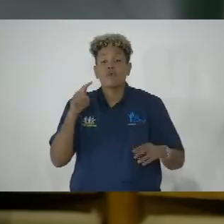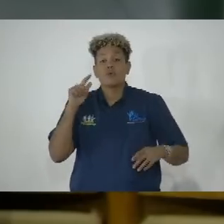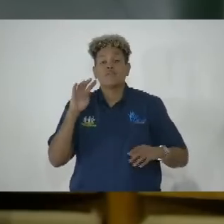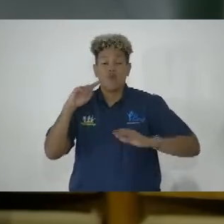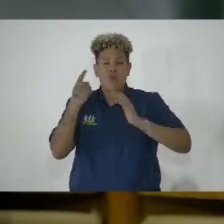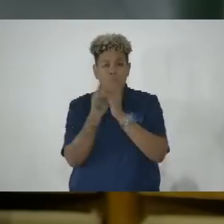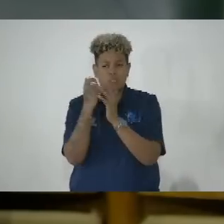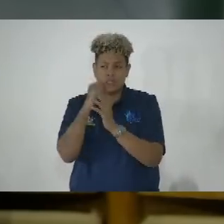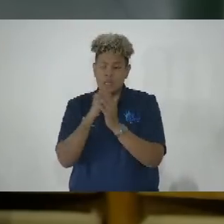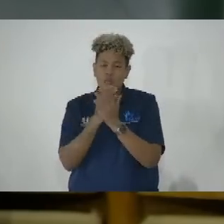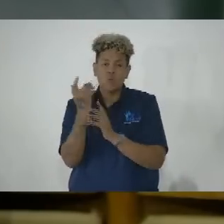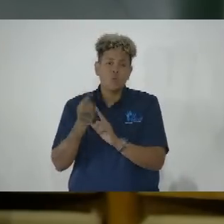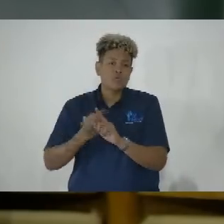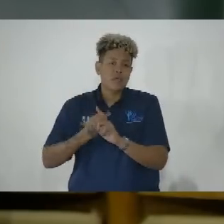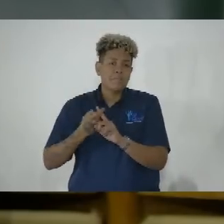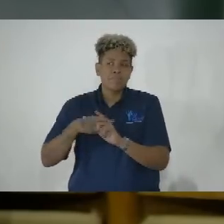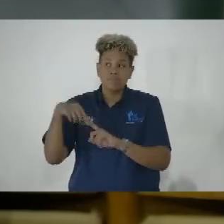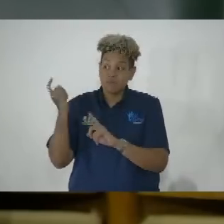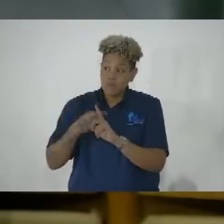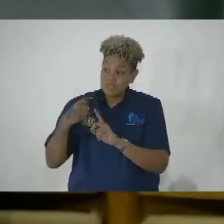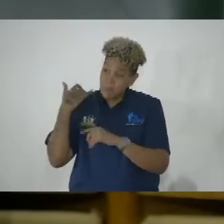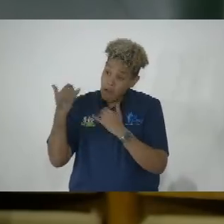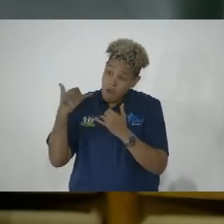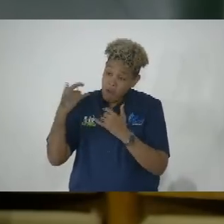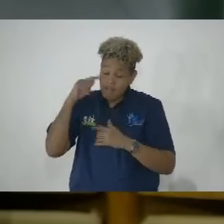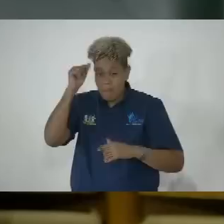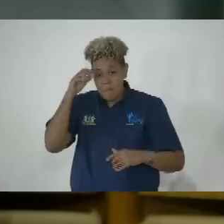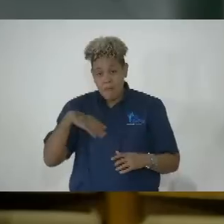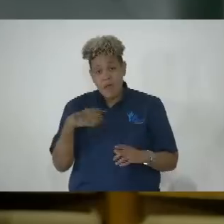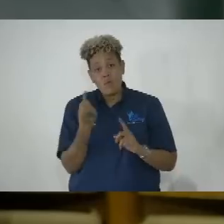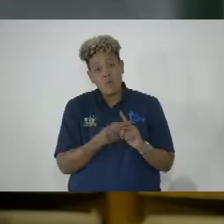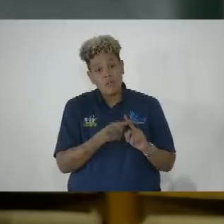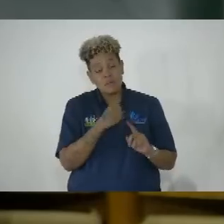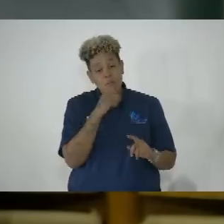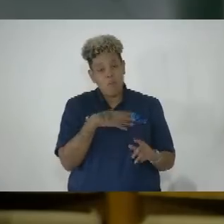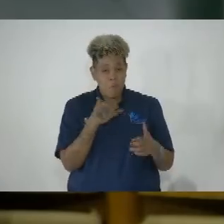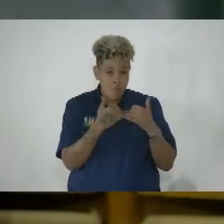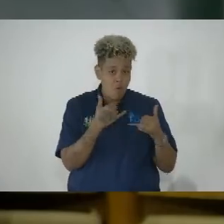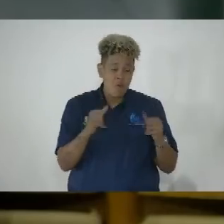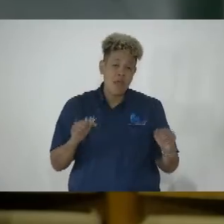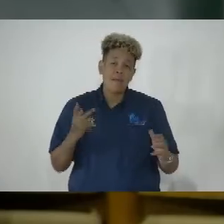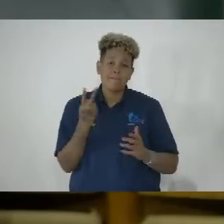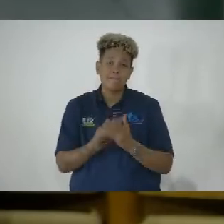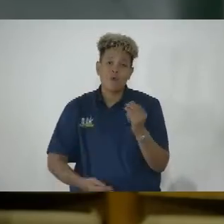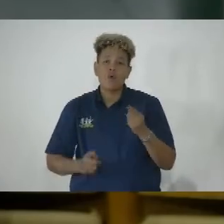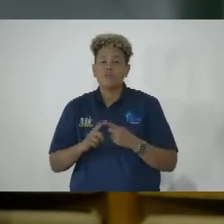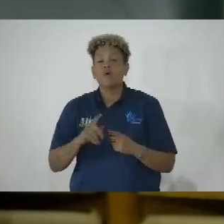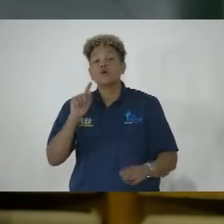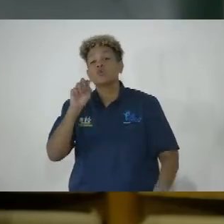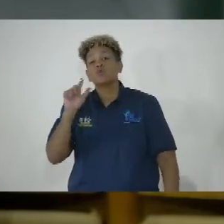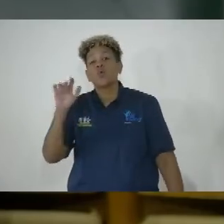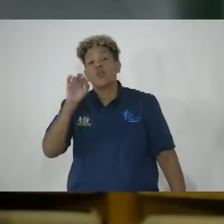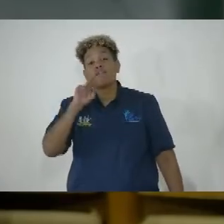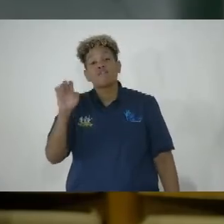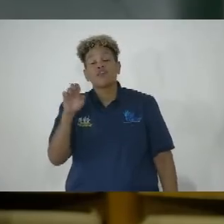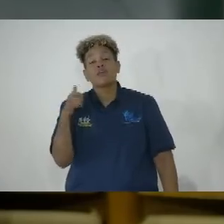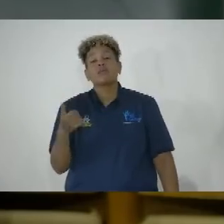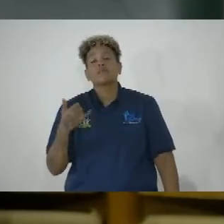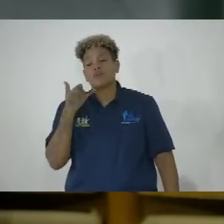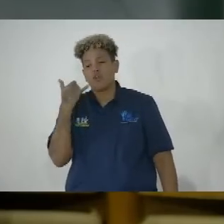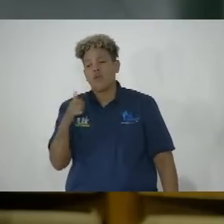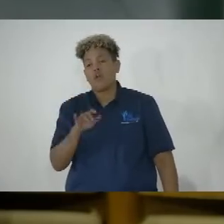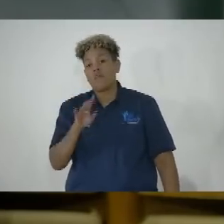by WhatsApp. There's a WhatsApp line for men and a WhatsApp line for women. And there's also a toll-free line for both,